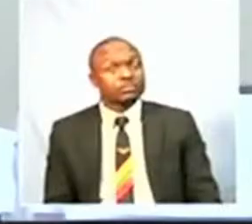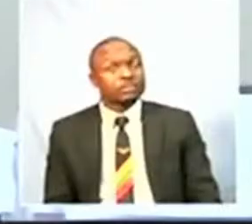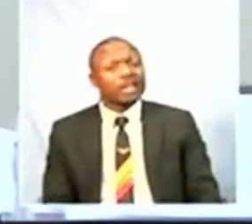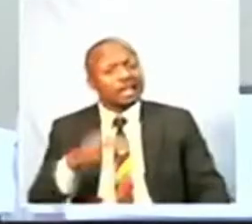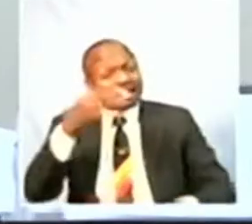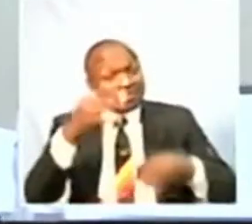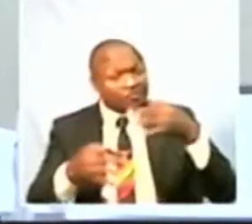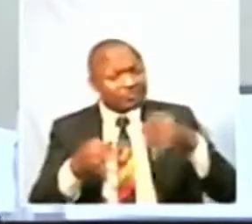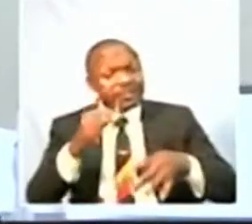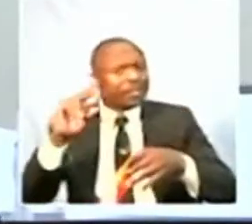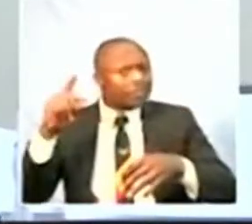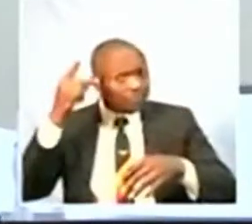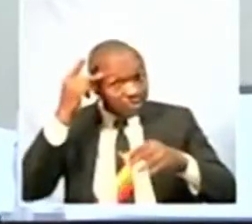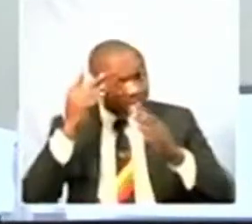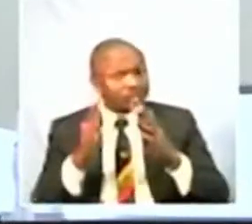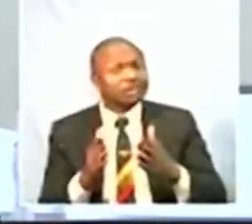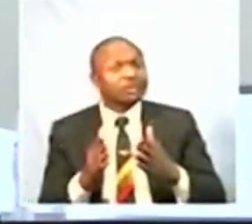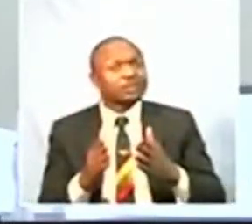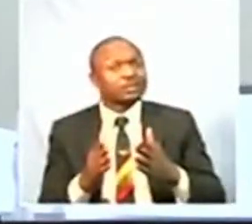If it is a politician,